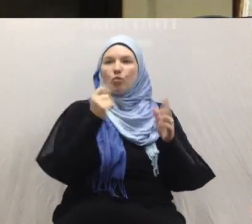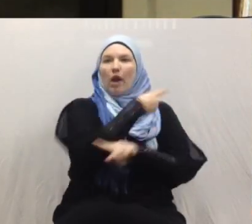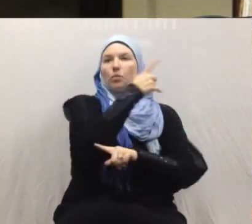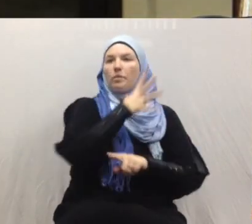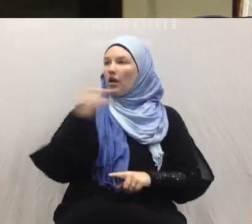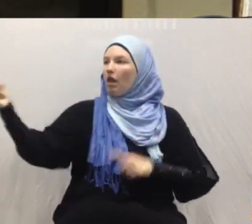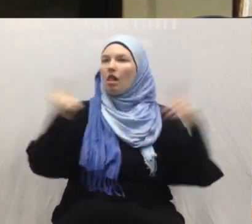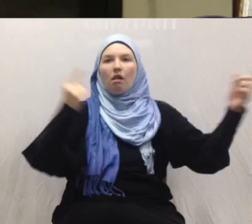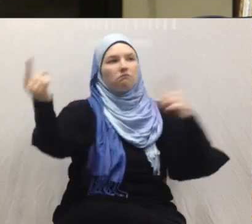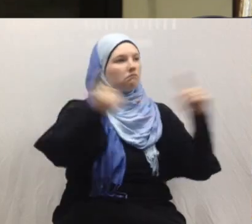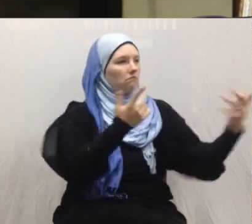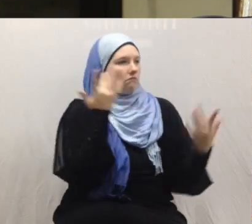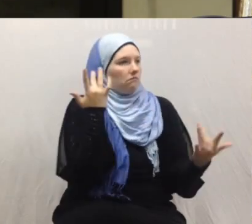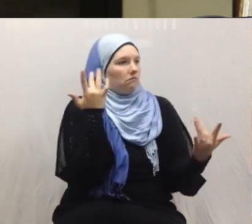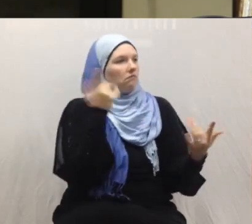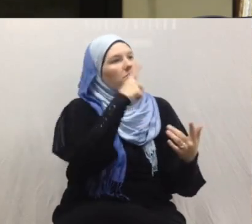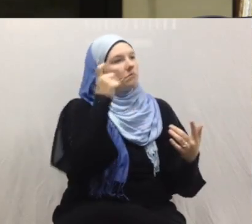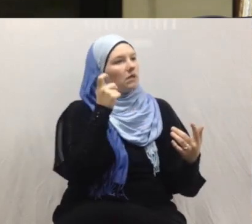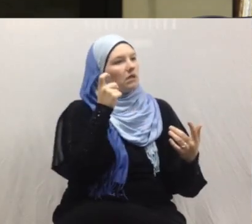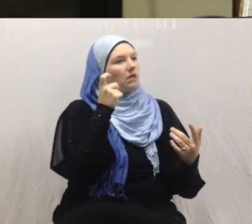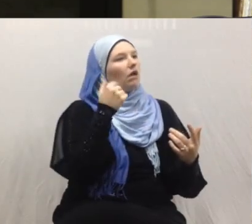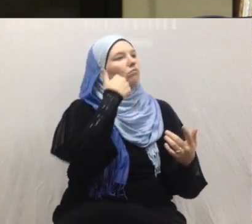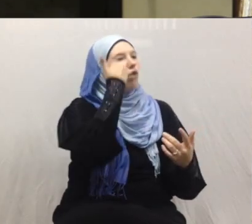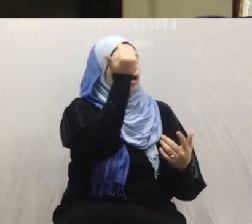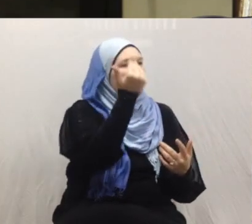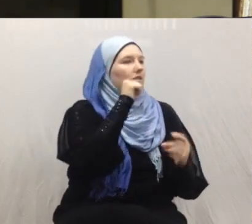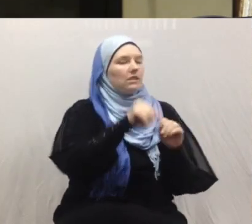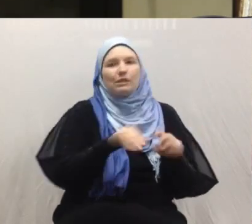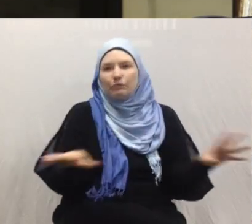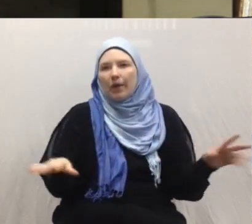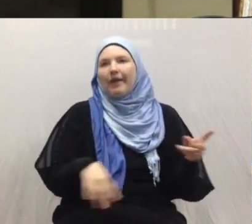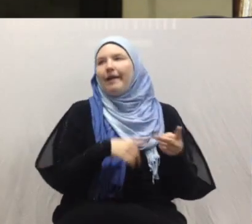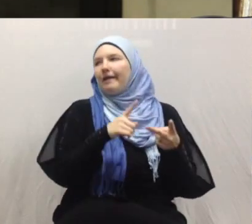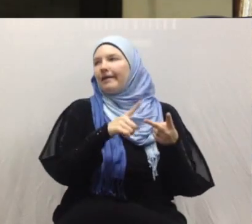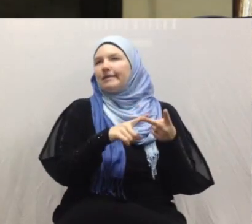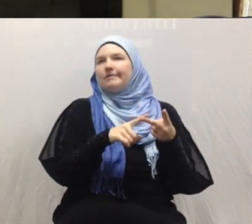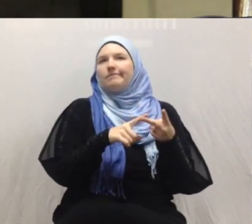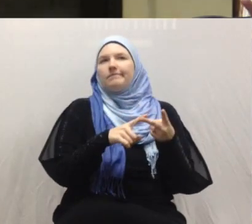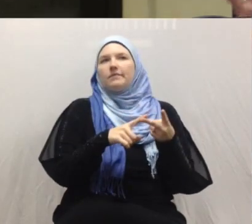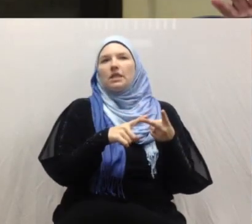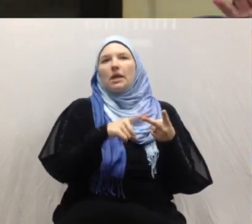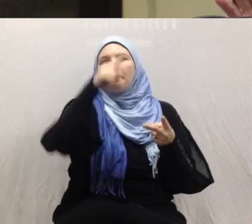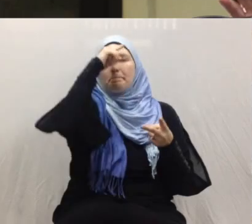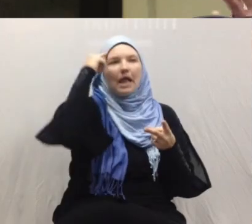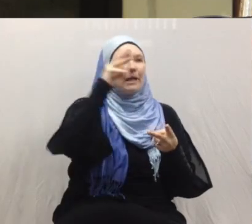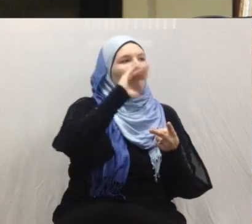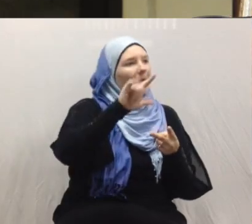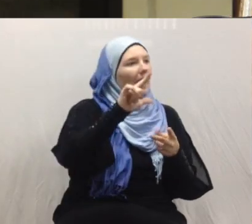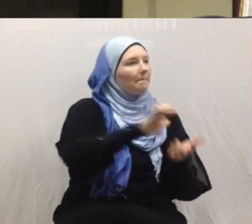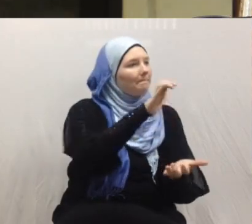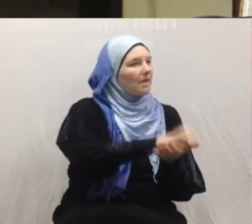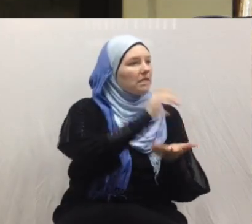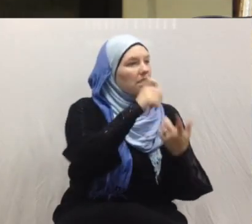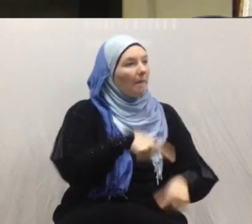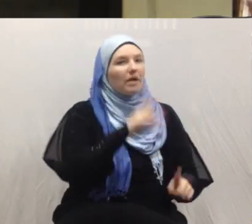of her family. Why? So that prostitution doesn't spread and black male marriage does not